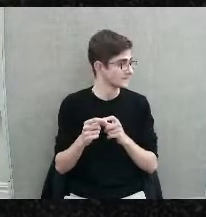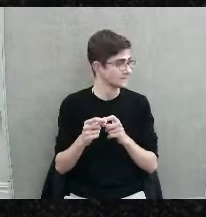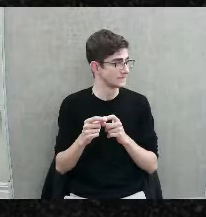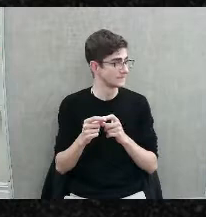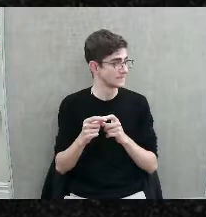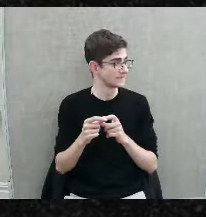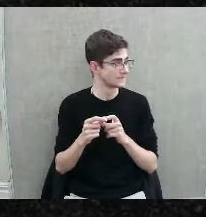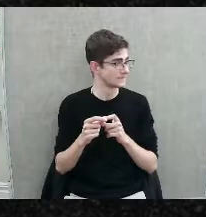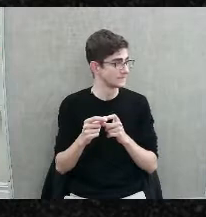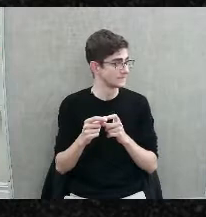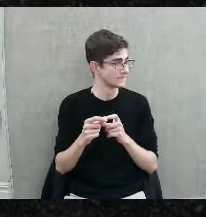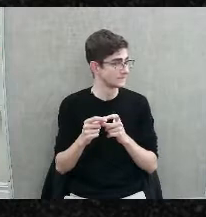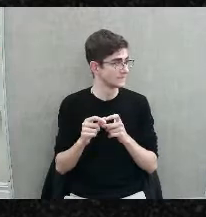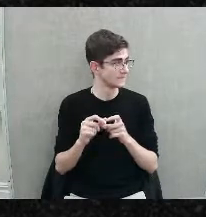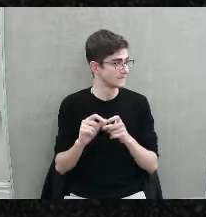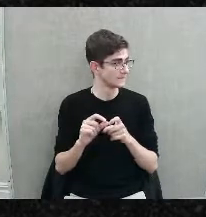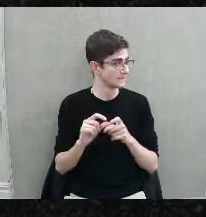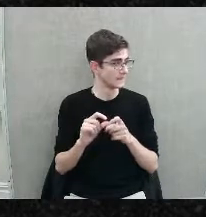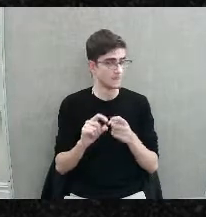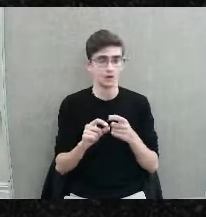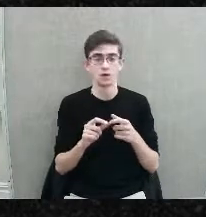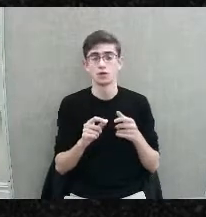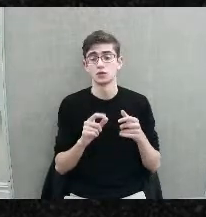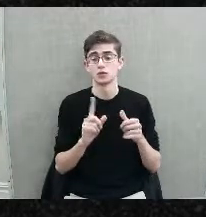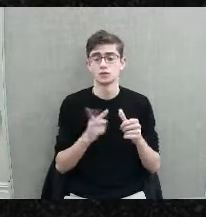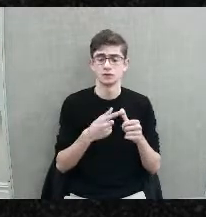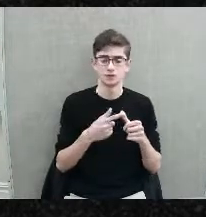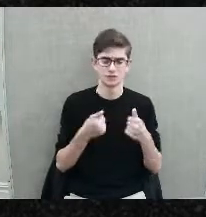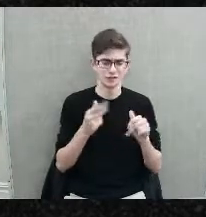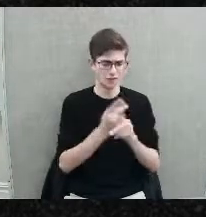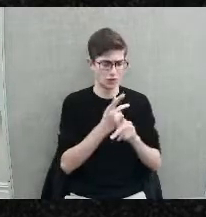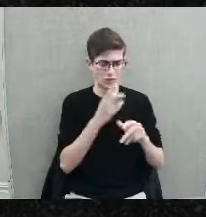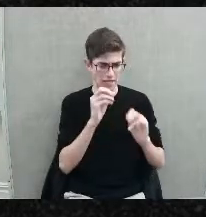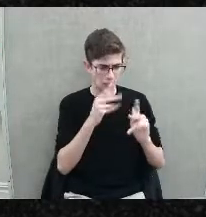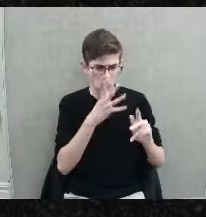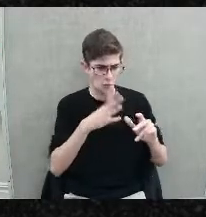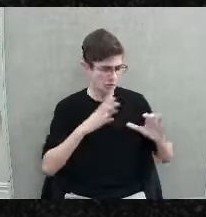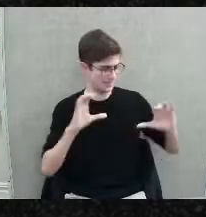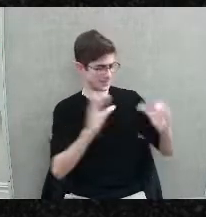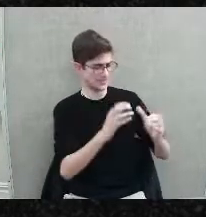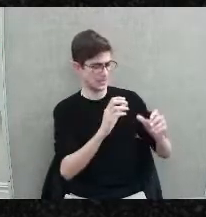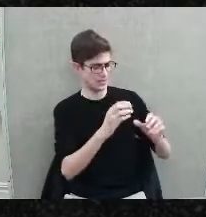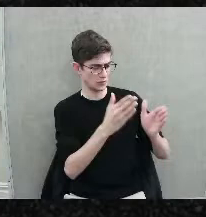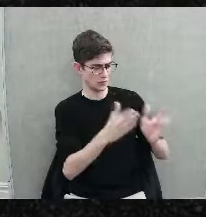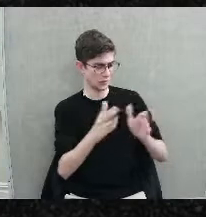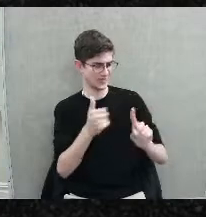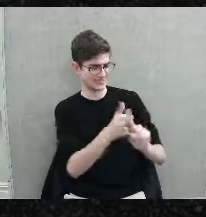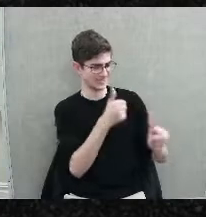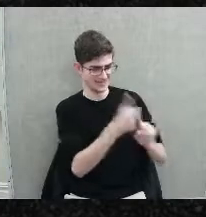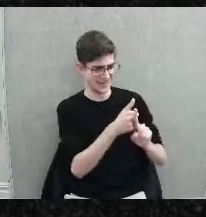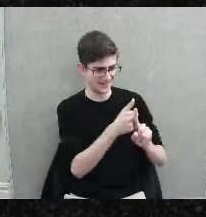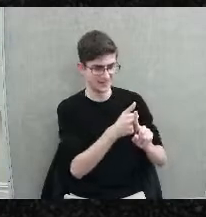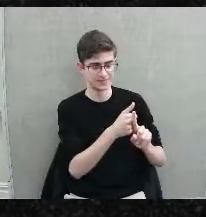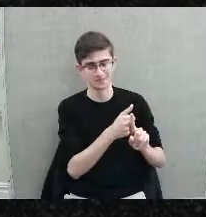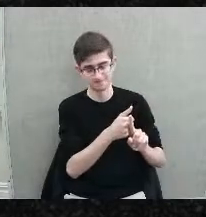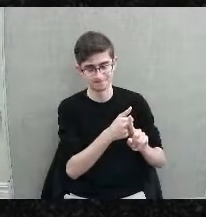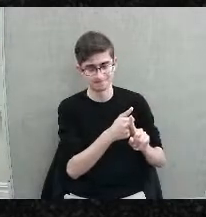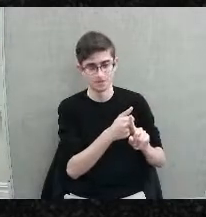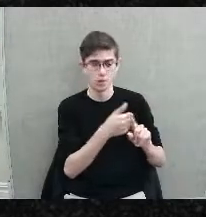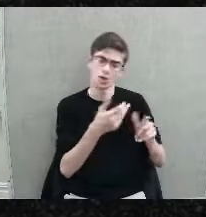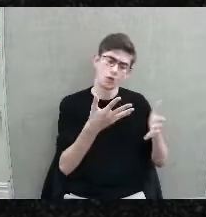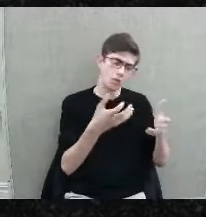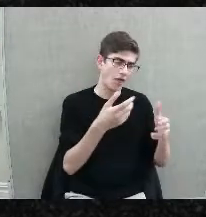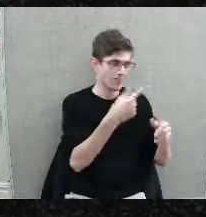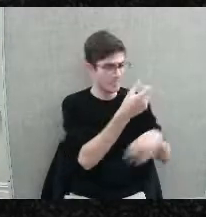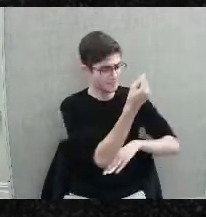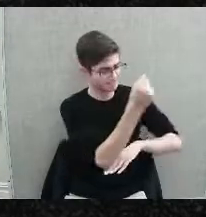looking for a way in which women could get together and organize themselves in order to access better